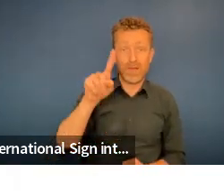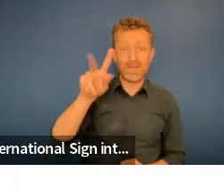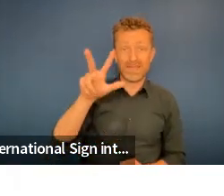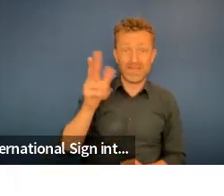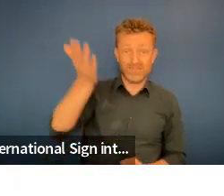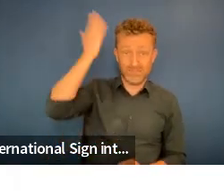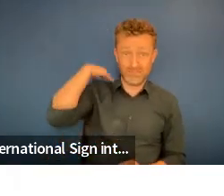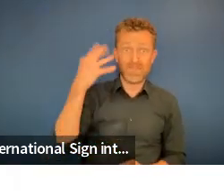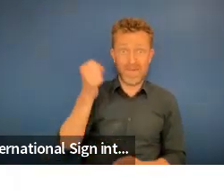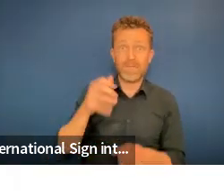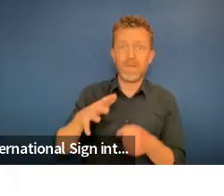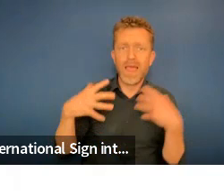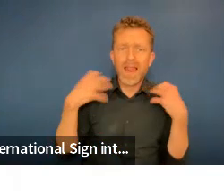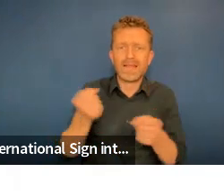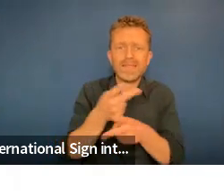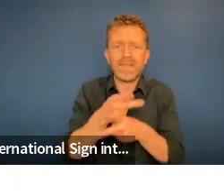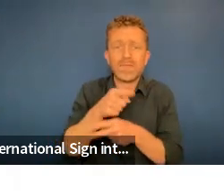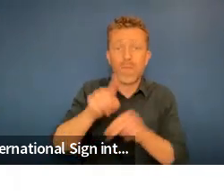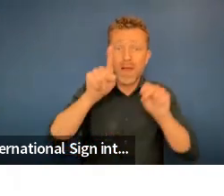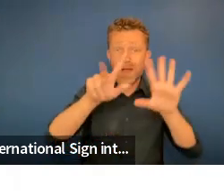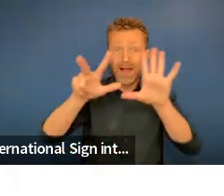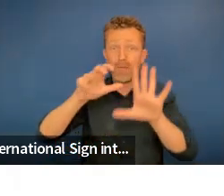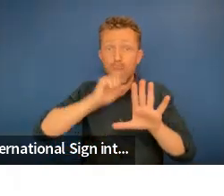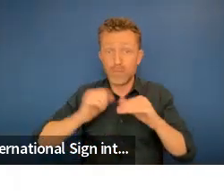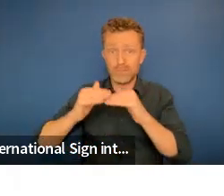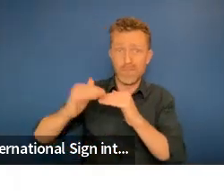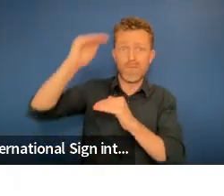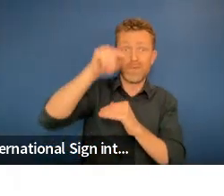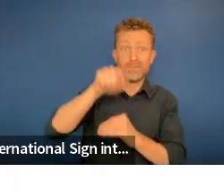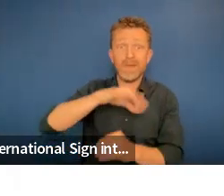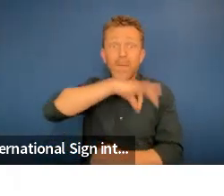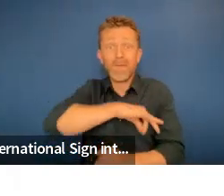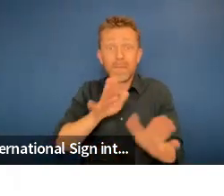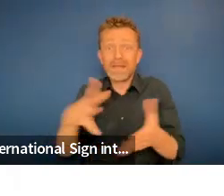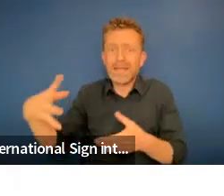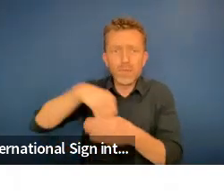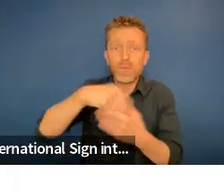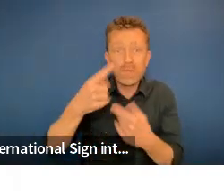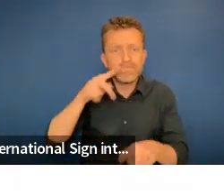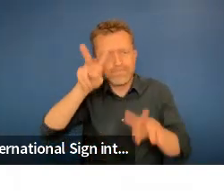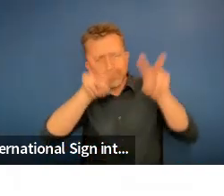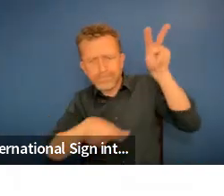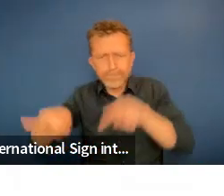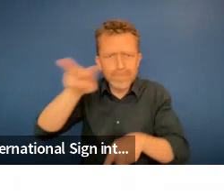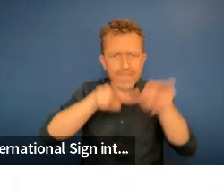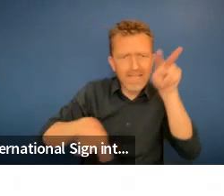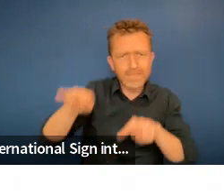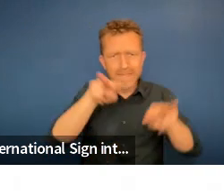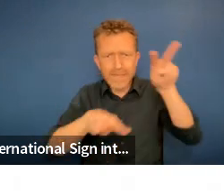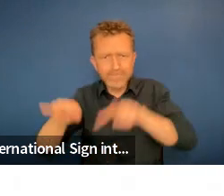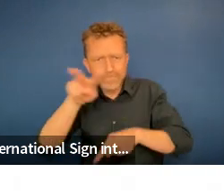measurement, fabrication and checkout, discharge assessment, and rehabilitation program when